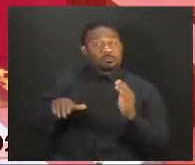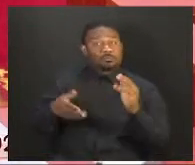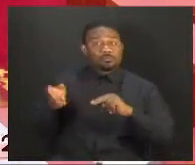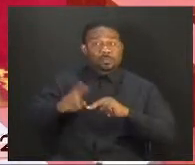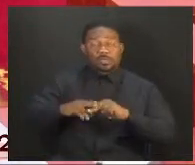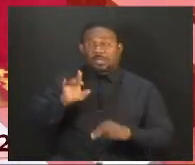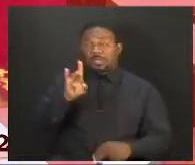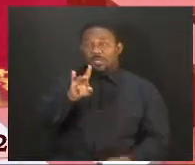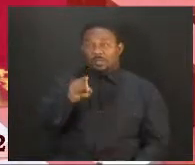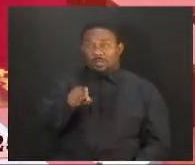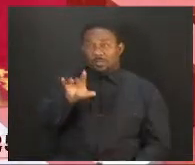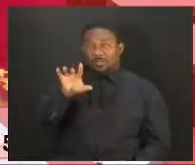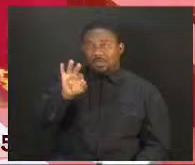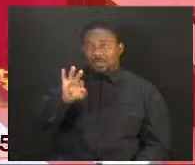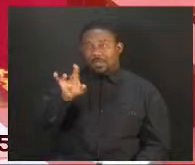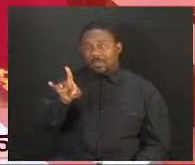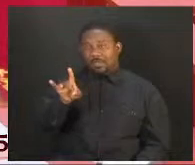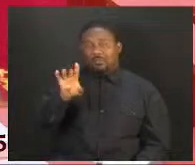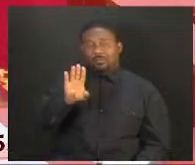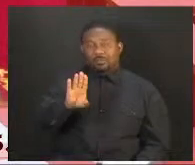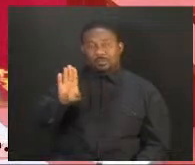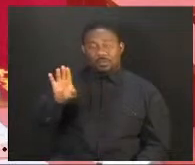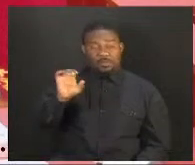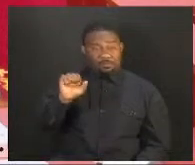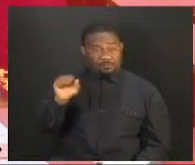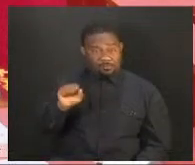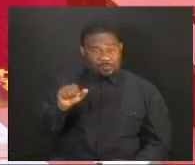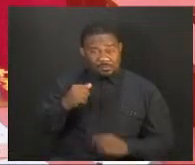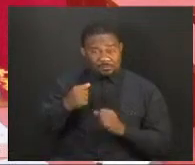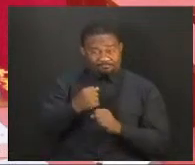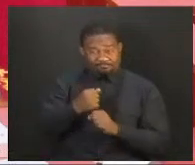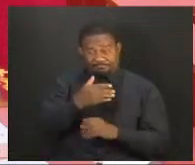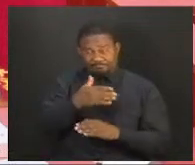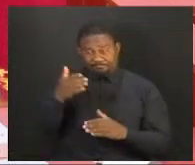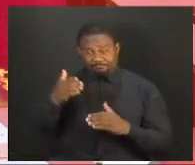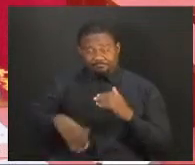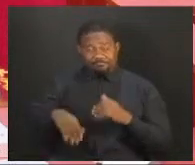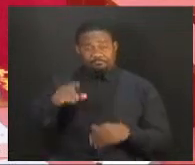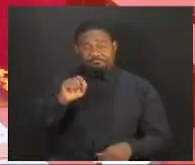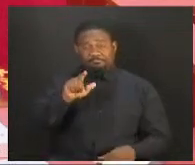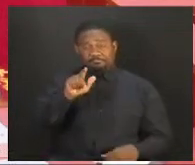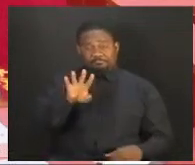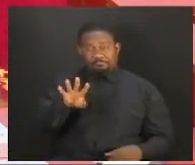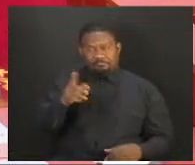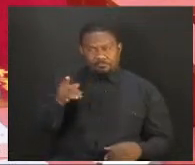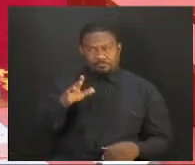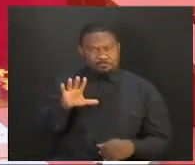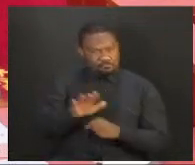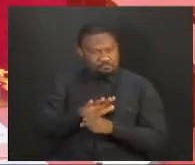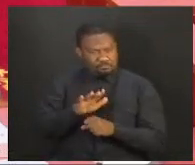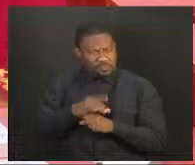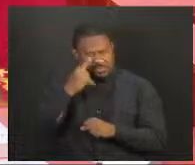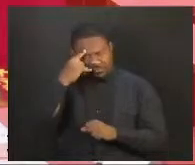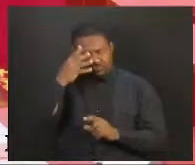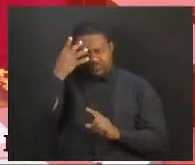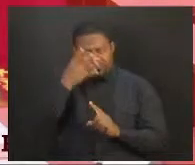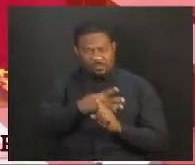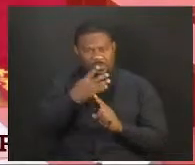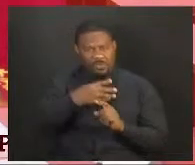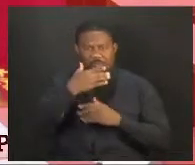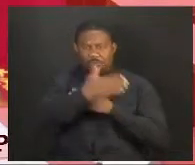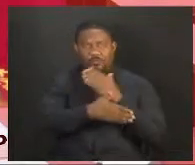$8.98 billion at the end of 2024 and was enough to cover 4 months of